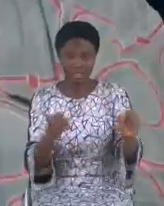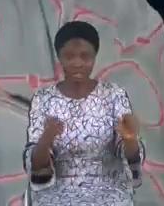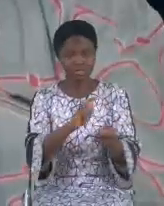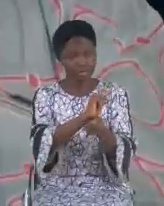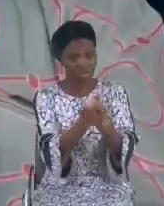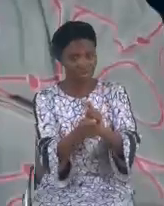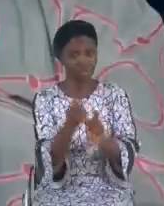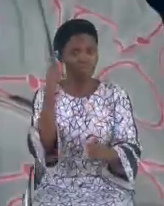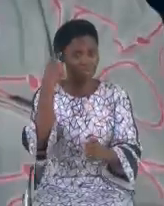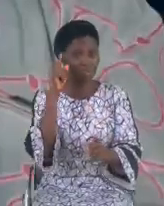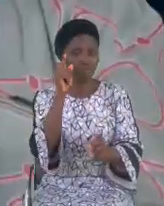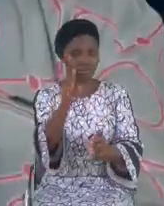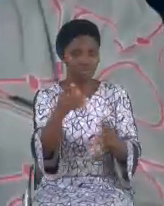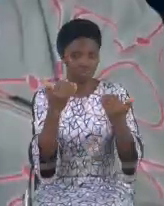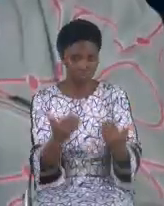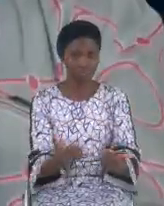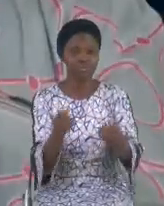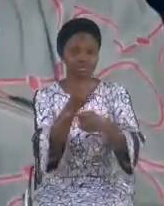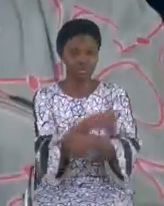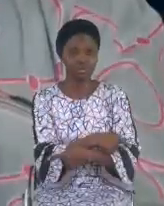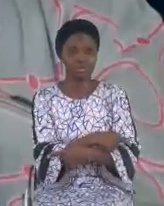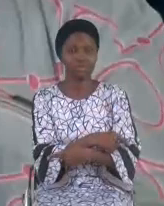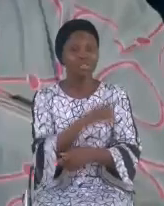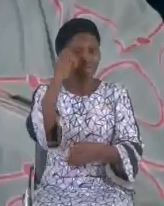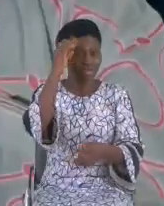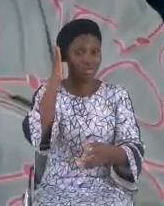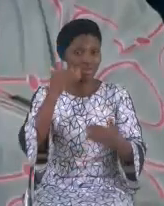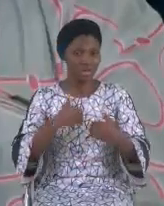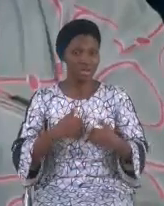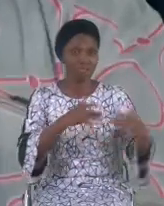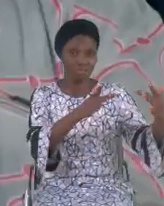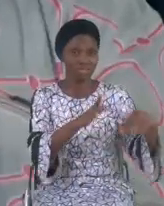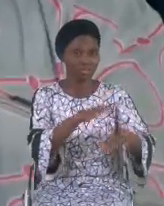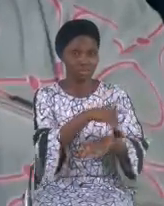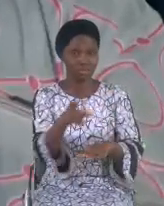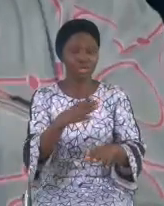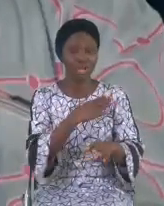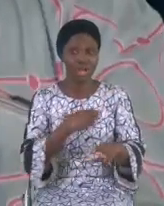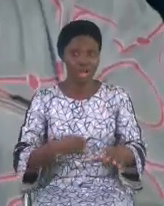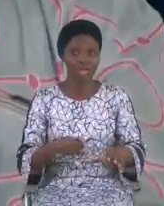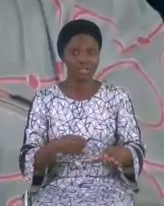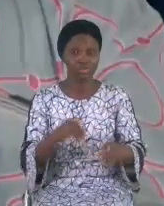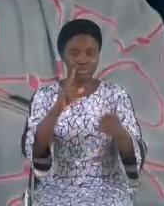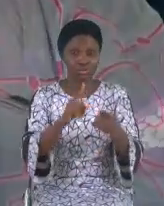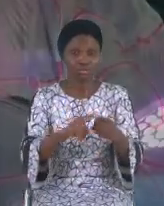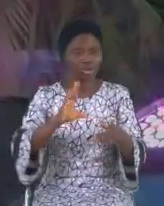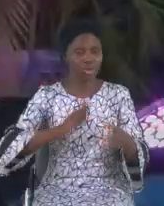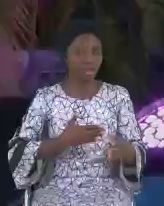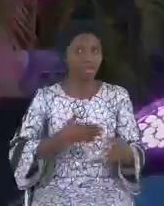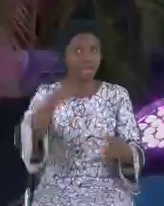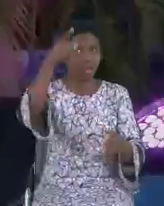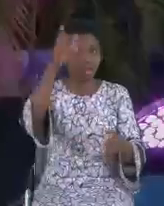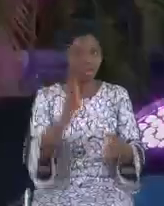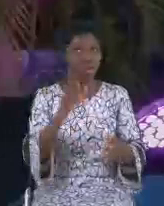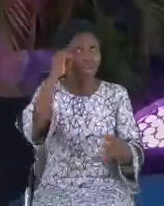today. Amen. He will have mercy upon him and to our God, for he will